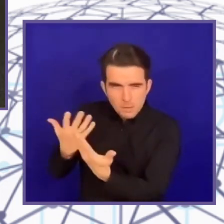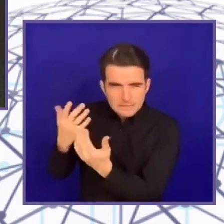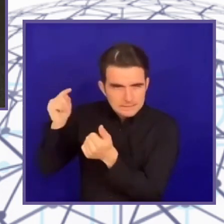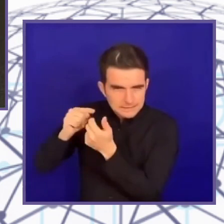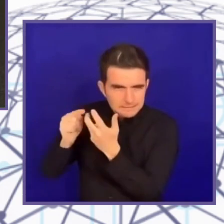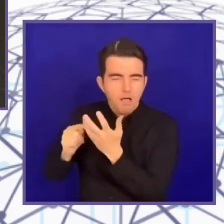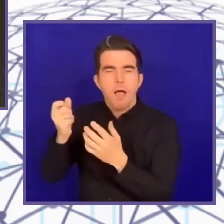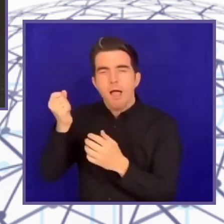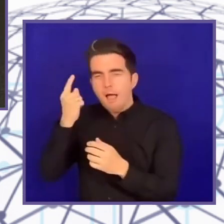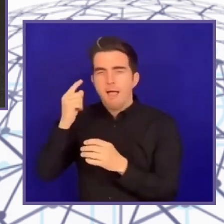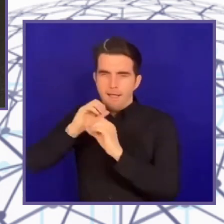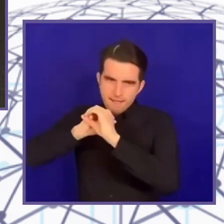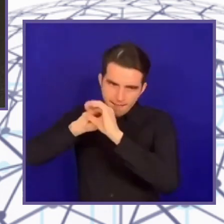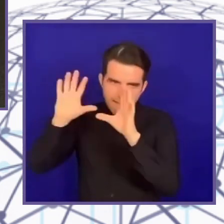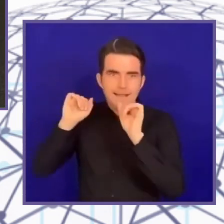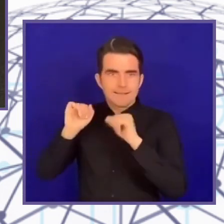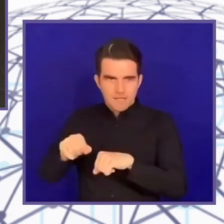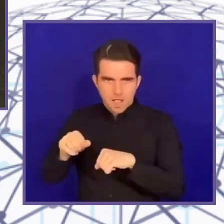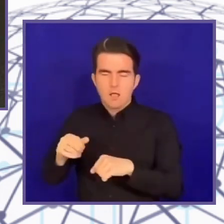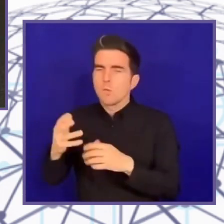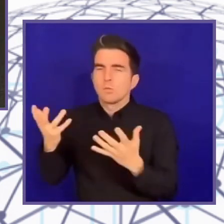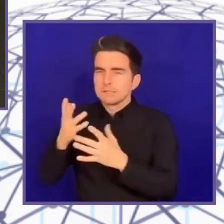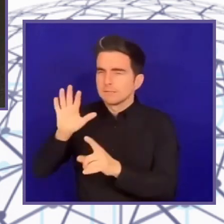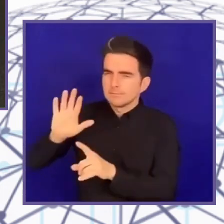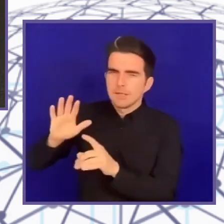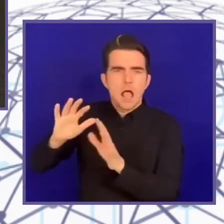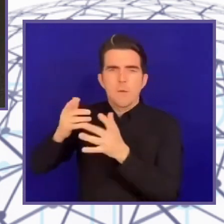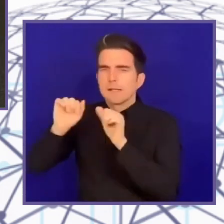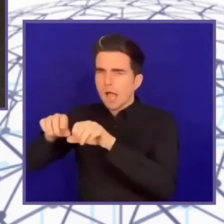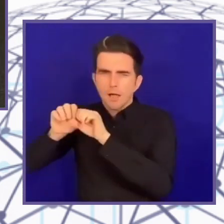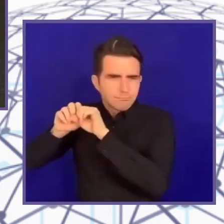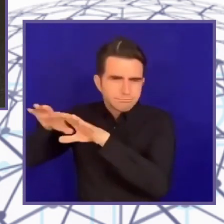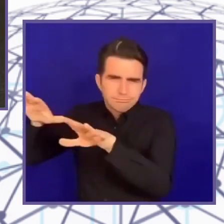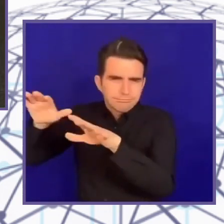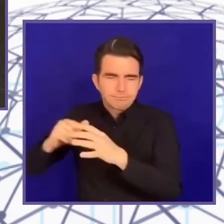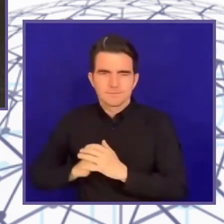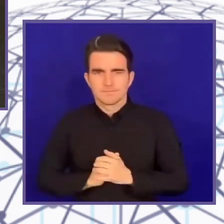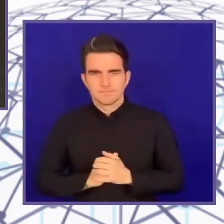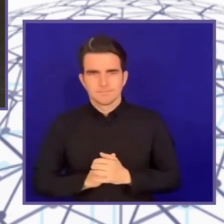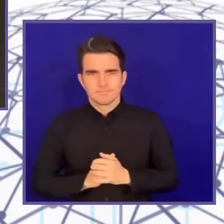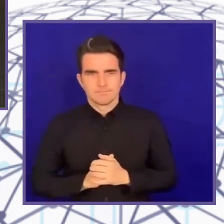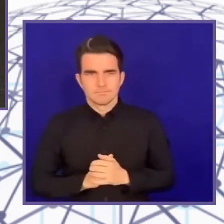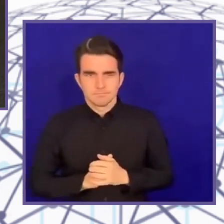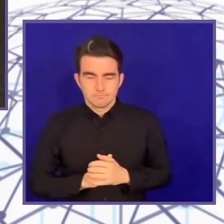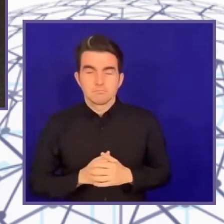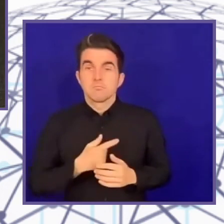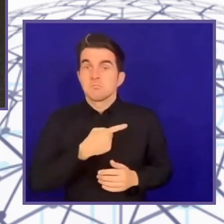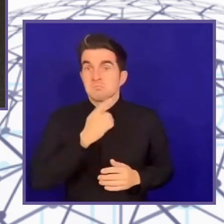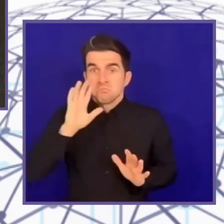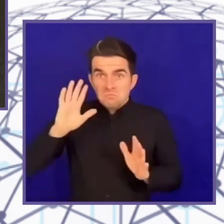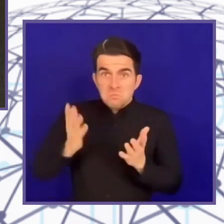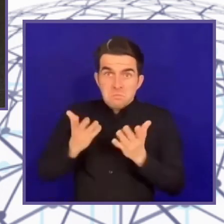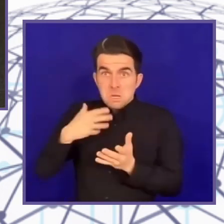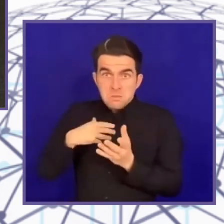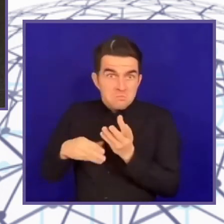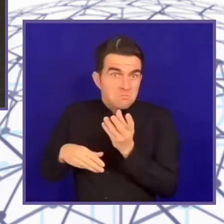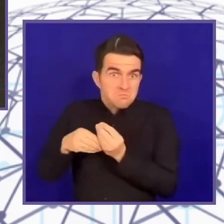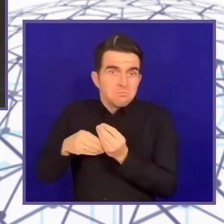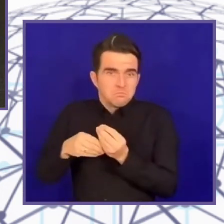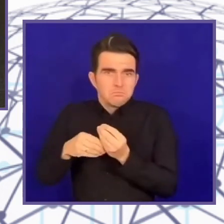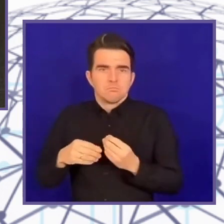And maybe to add that we work with in-country implementation partners and